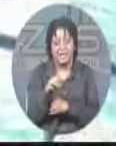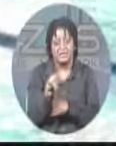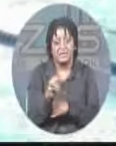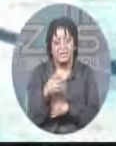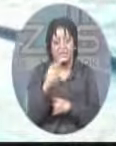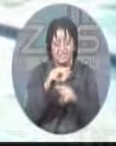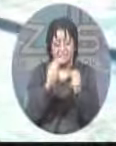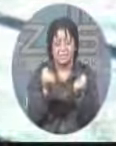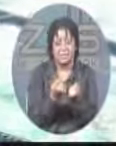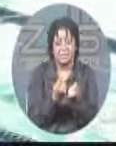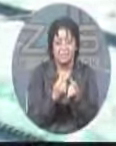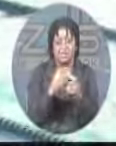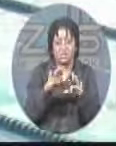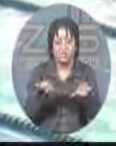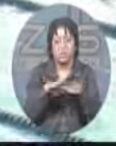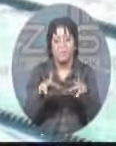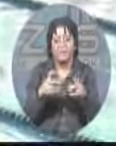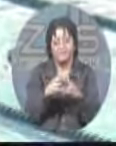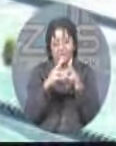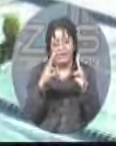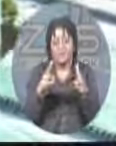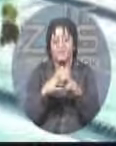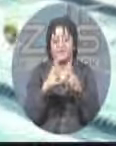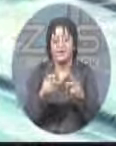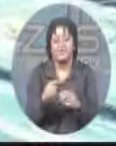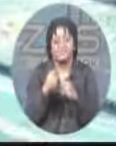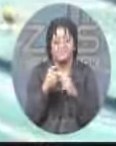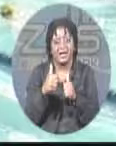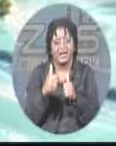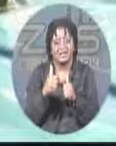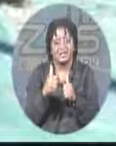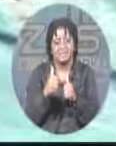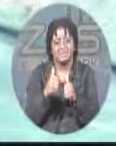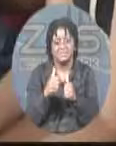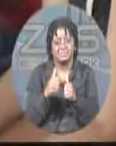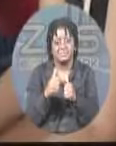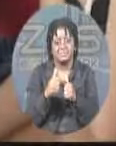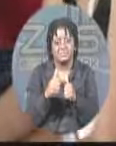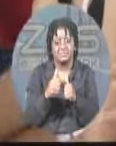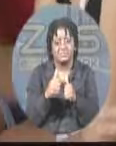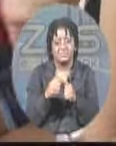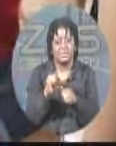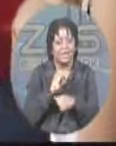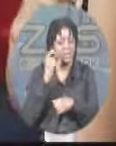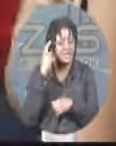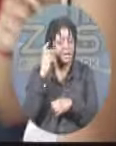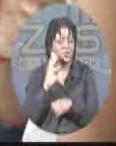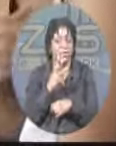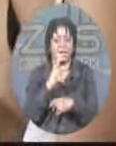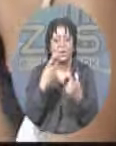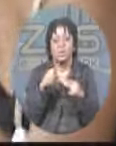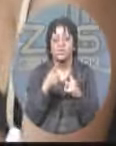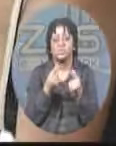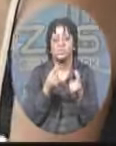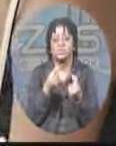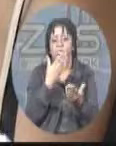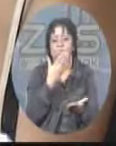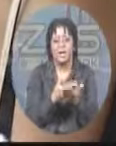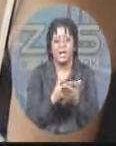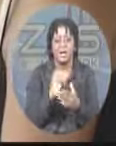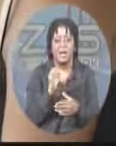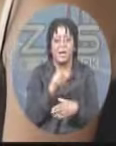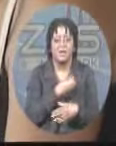very fast, so there isn't one standout that I could name. Oh, I think we're going to do well. Our kids are strong and